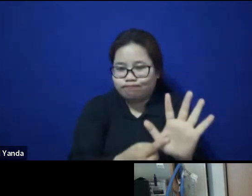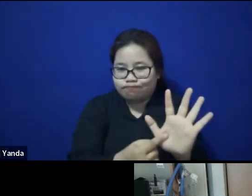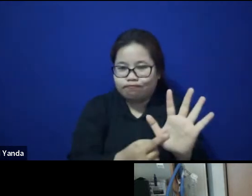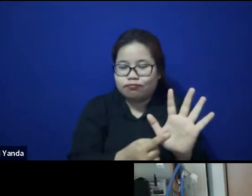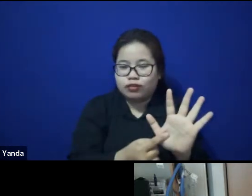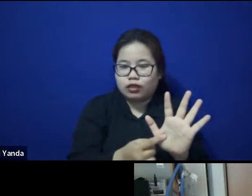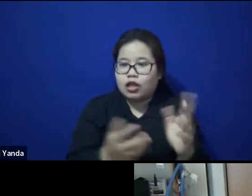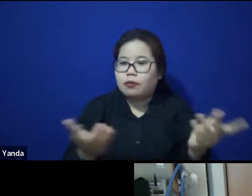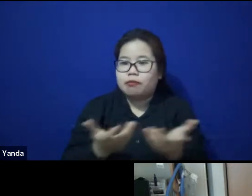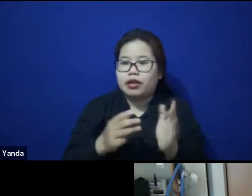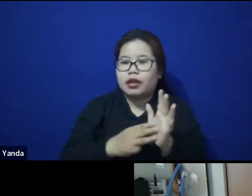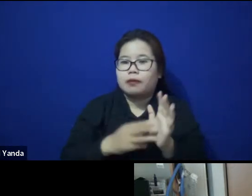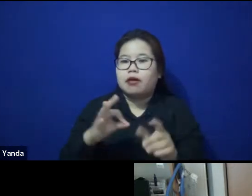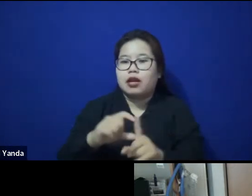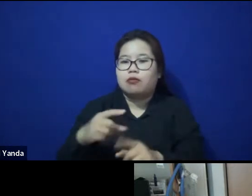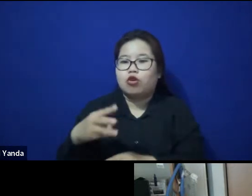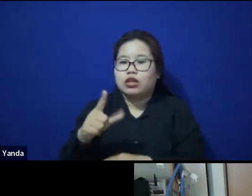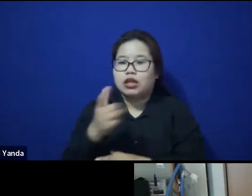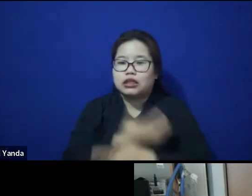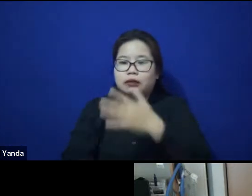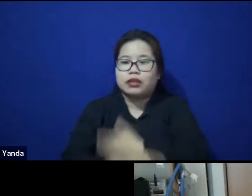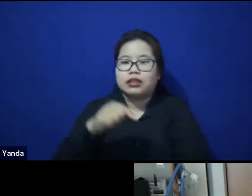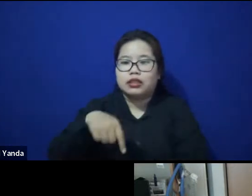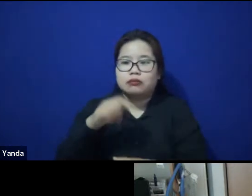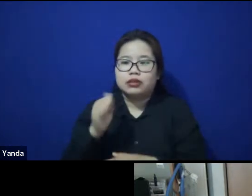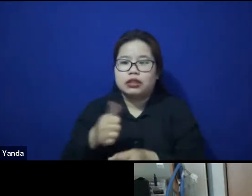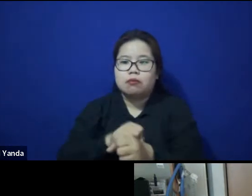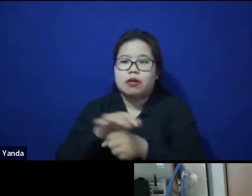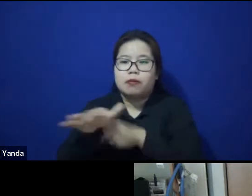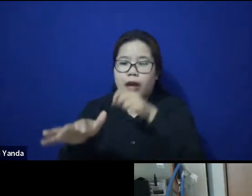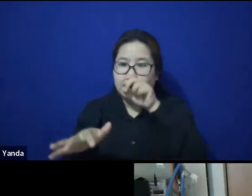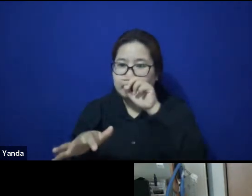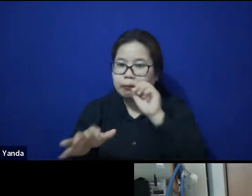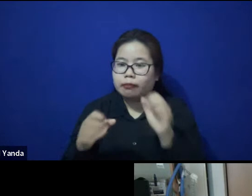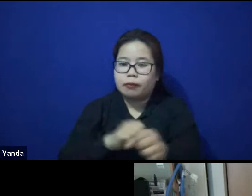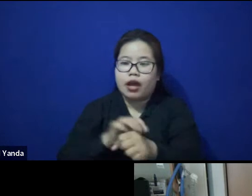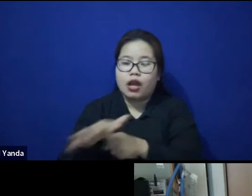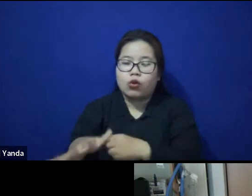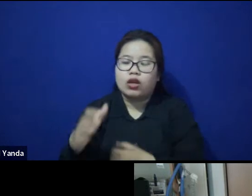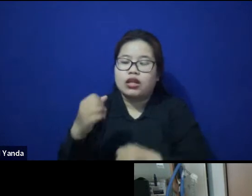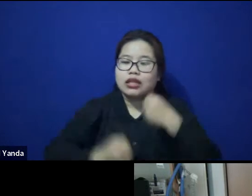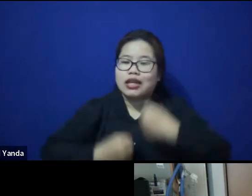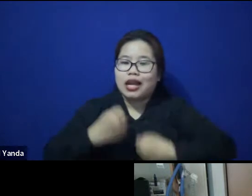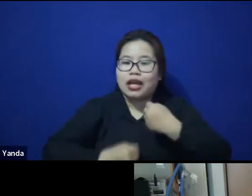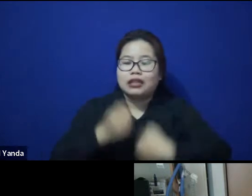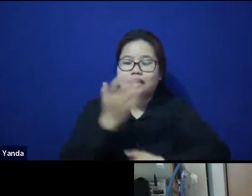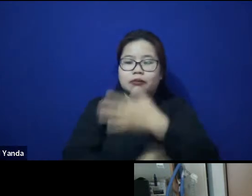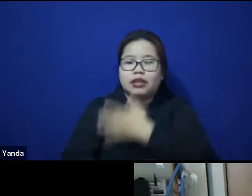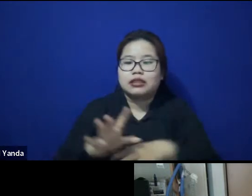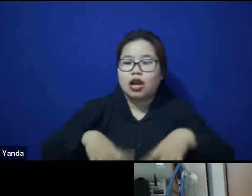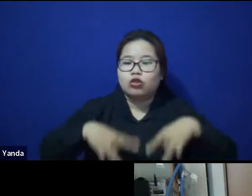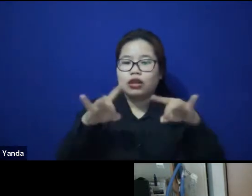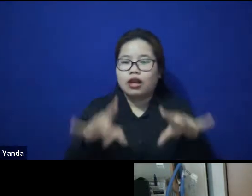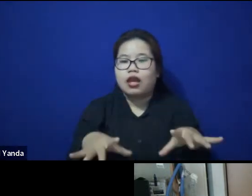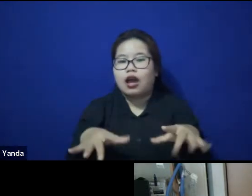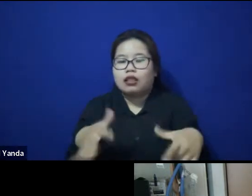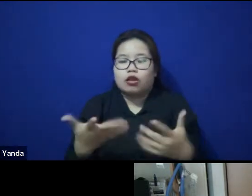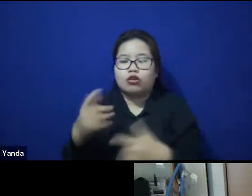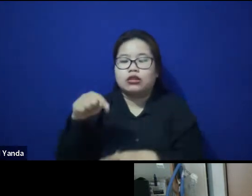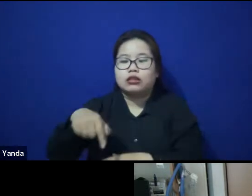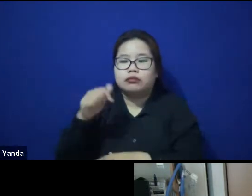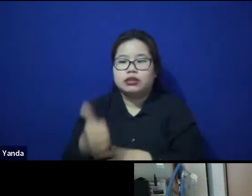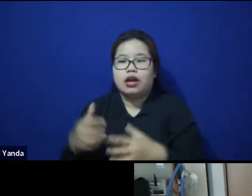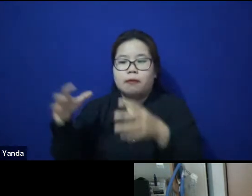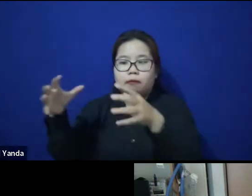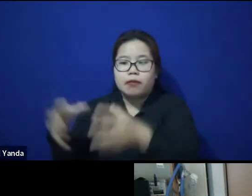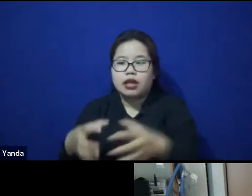really influenced disability movement in Australia, and I believe also in other parts of the